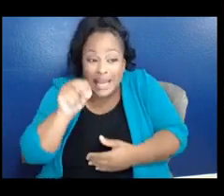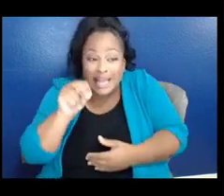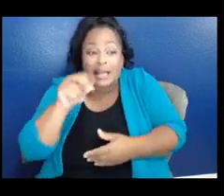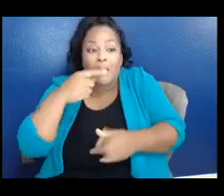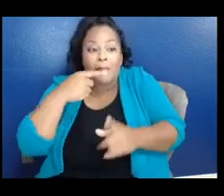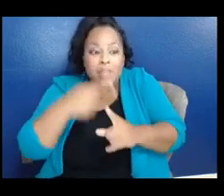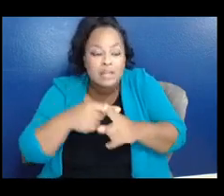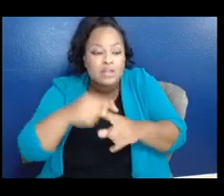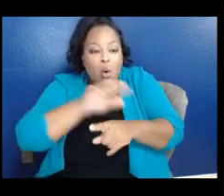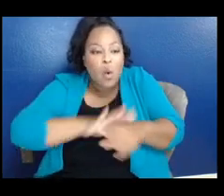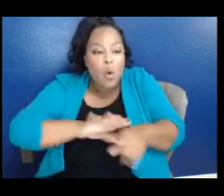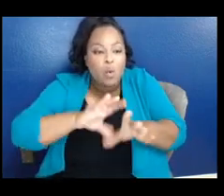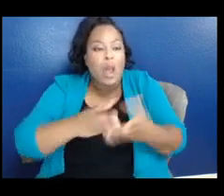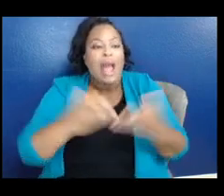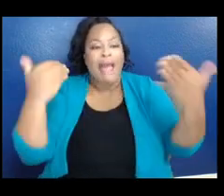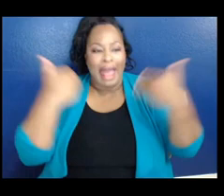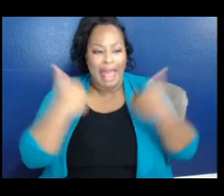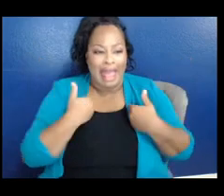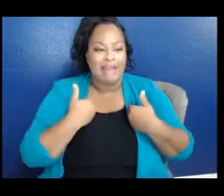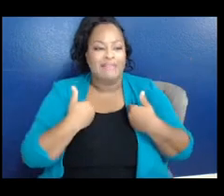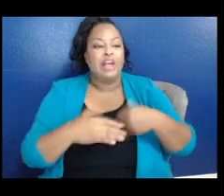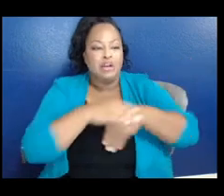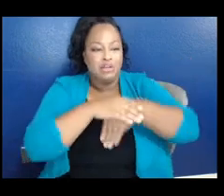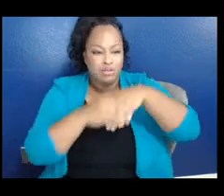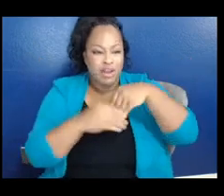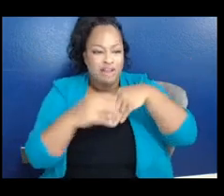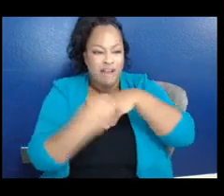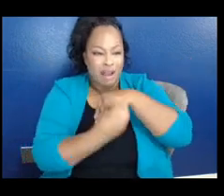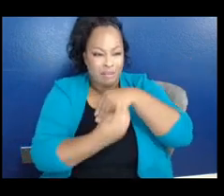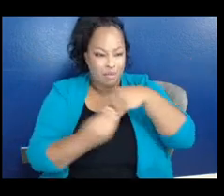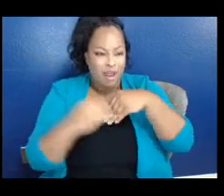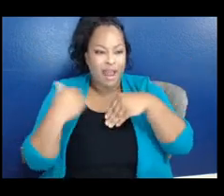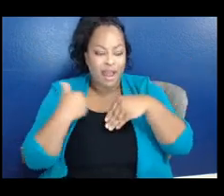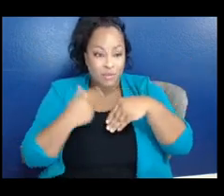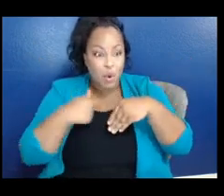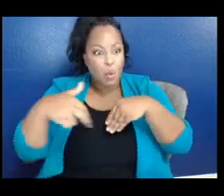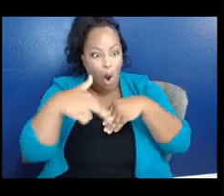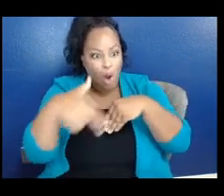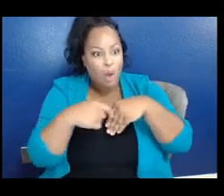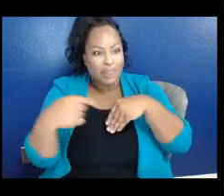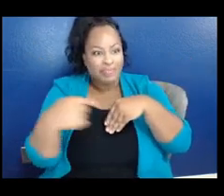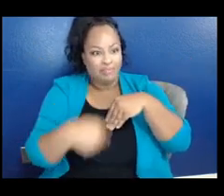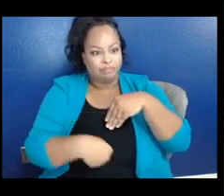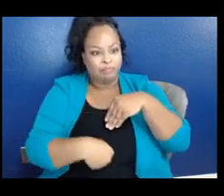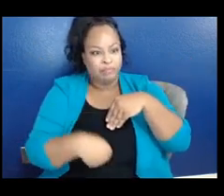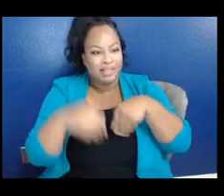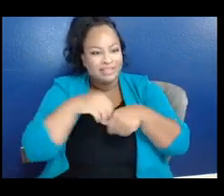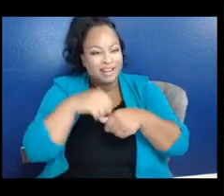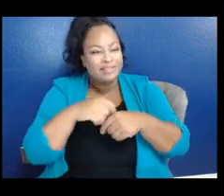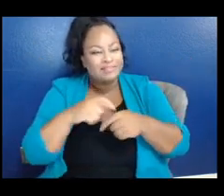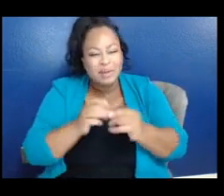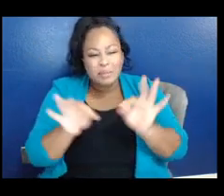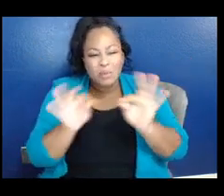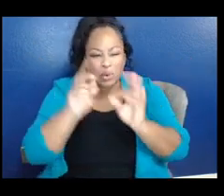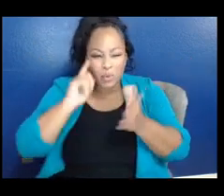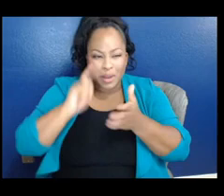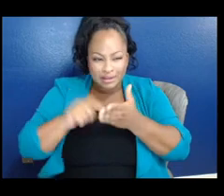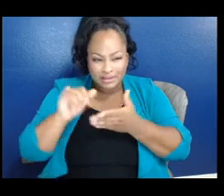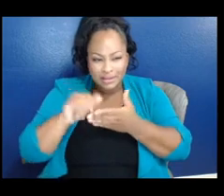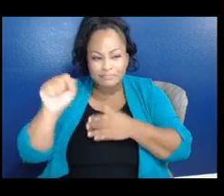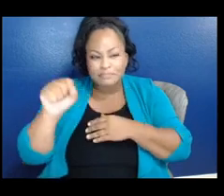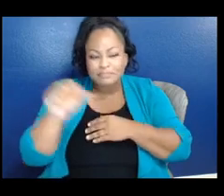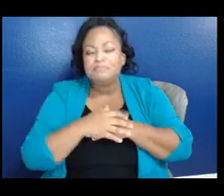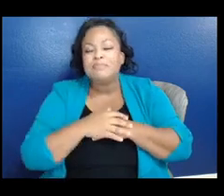plus worldwide have uterine fibroid tumors. So we're walking around with these things. So it's important that we recognize